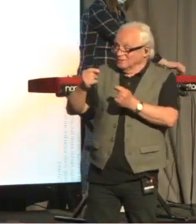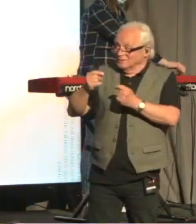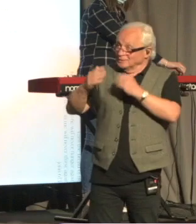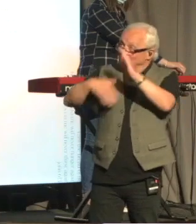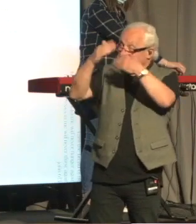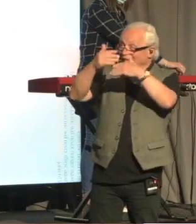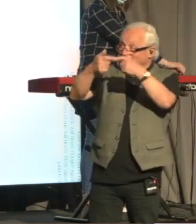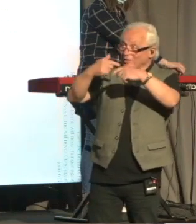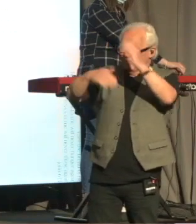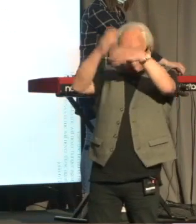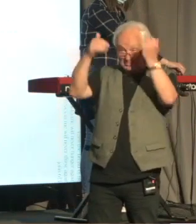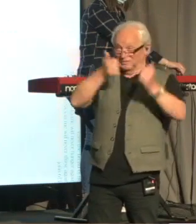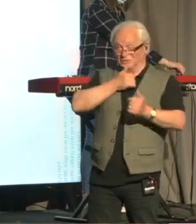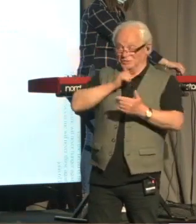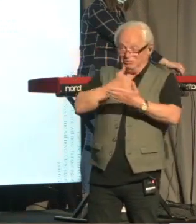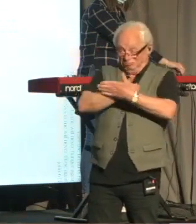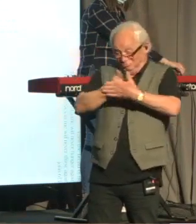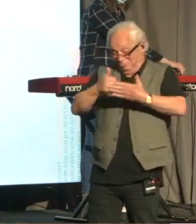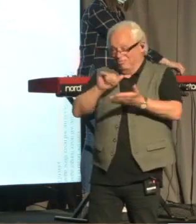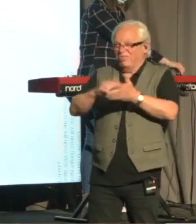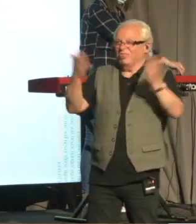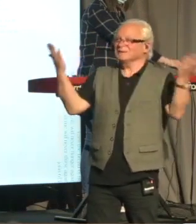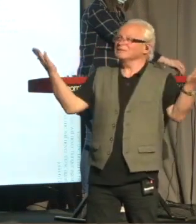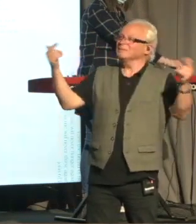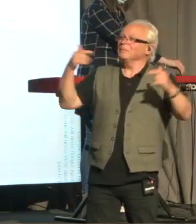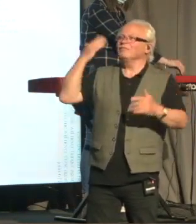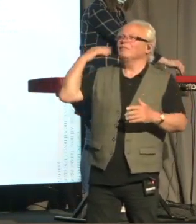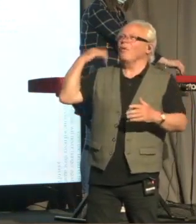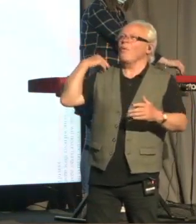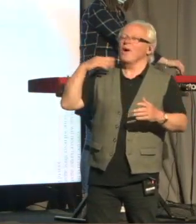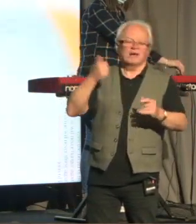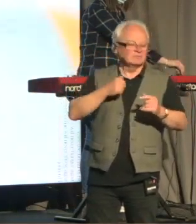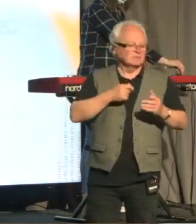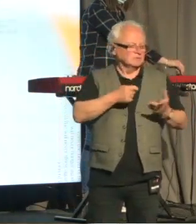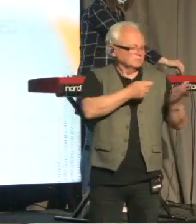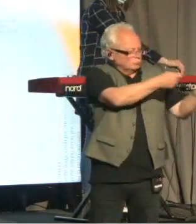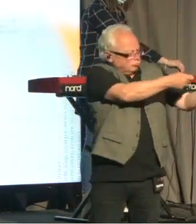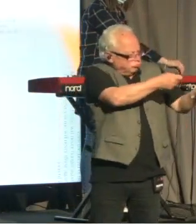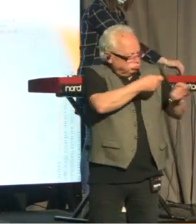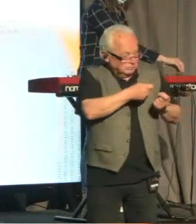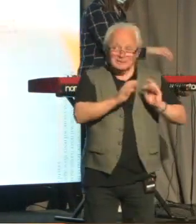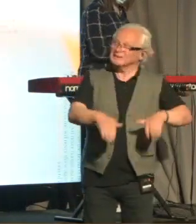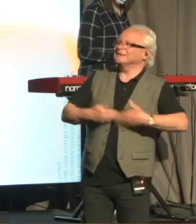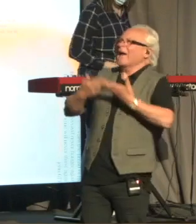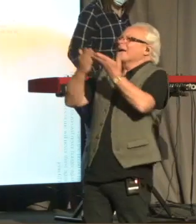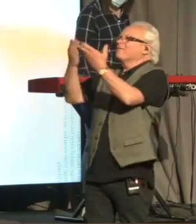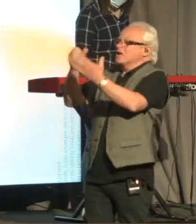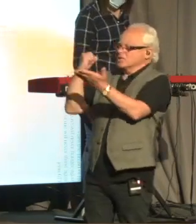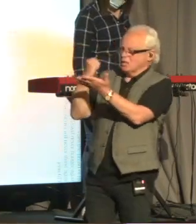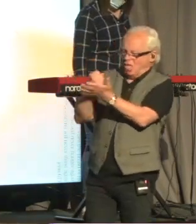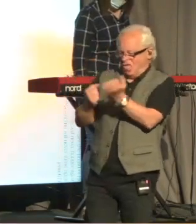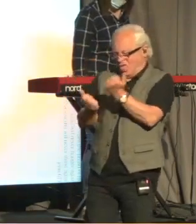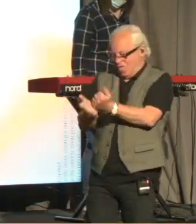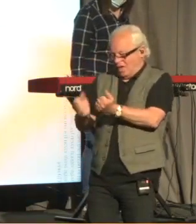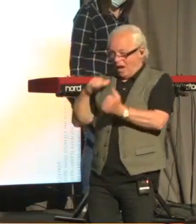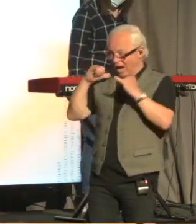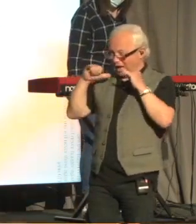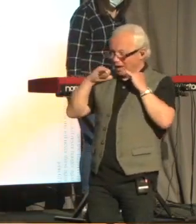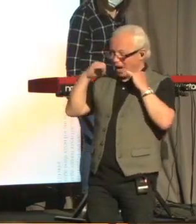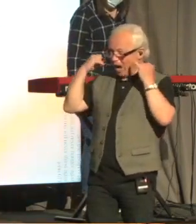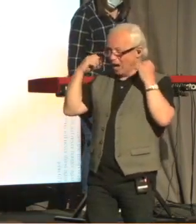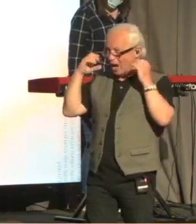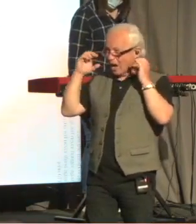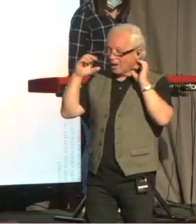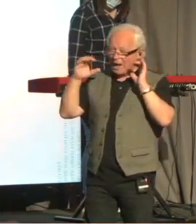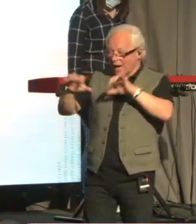crowd, they're used to having to jump through hoops and tick boxes and bring sacrifices. They're saying, we're going to have to work for this